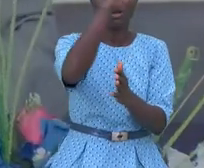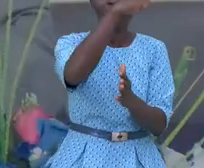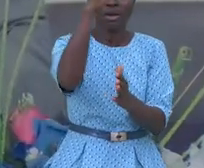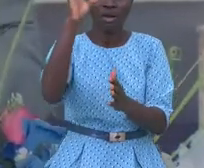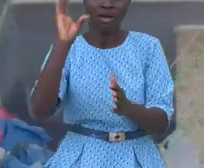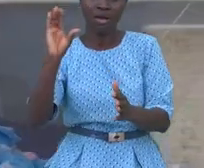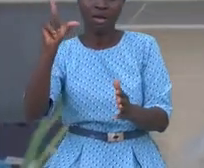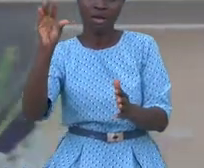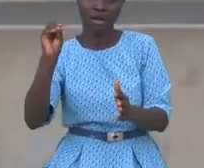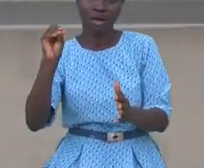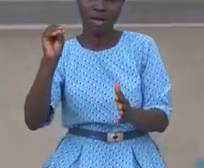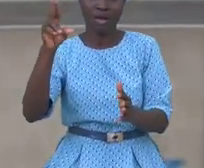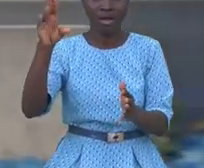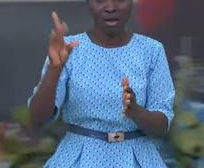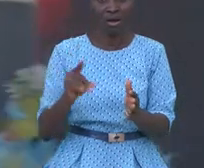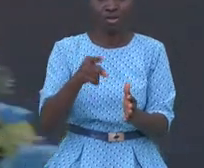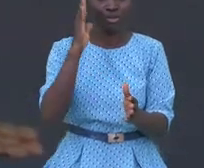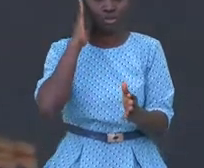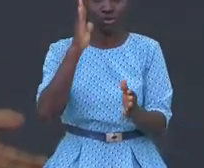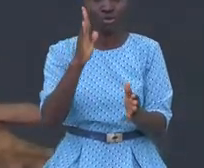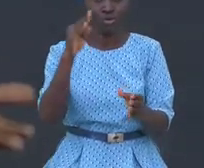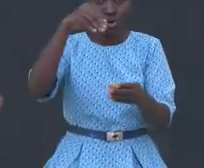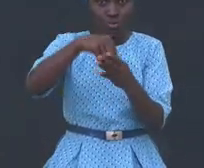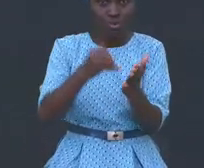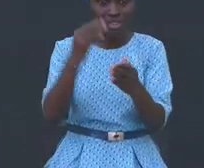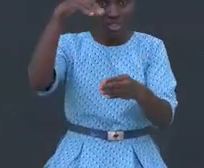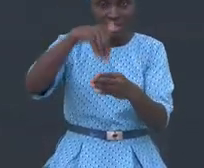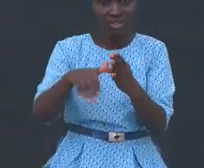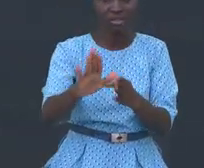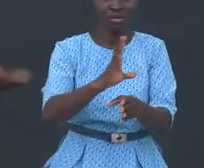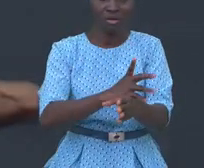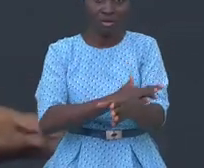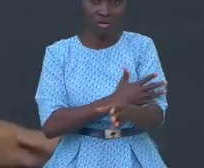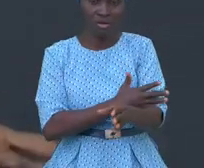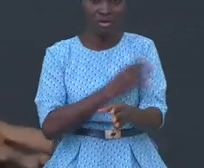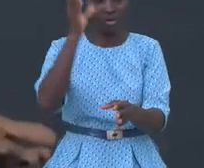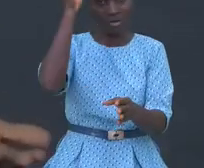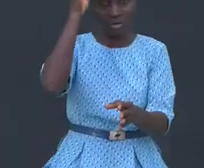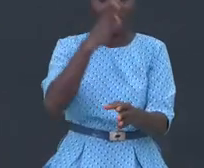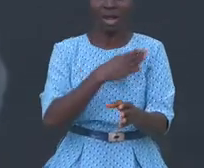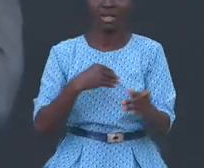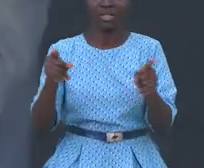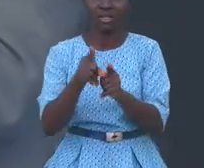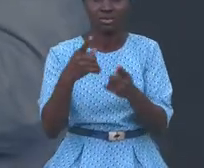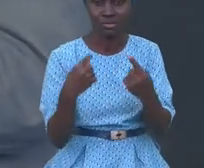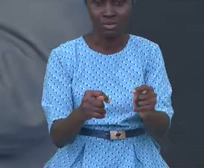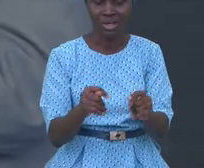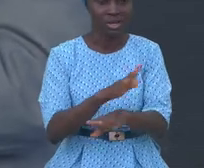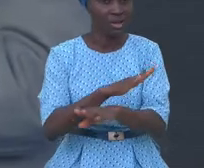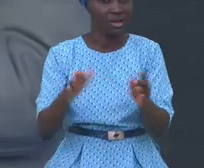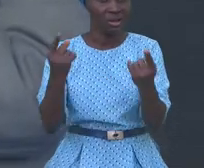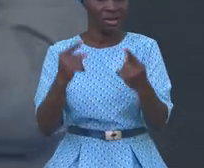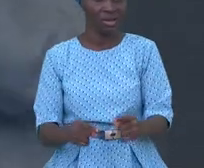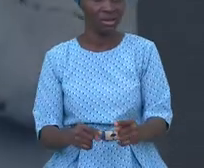system. And then you try to download it, the thing will not come. And so you look at your